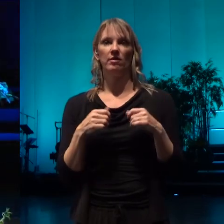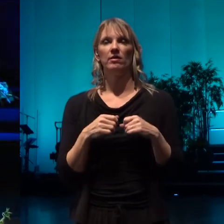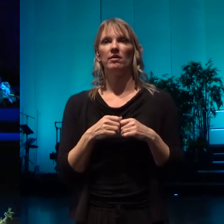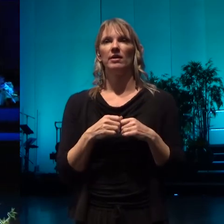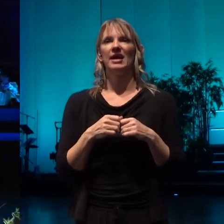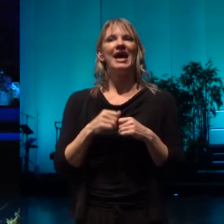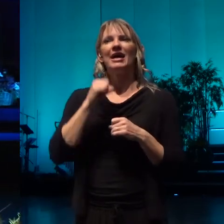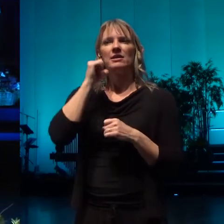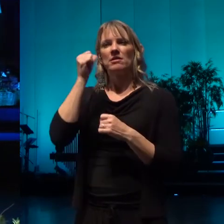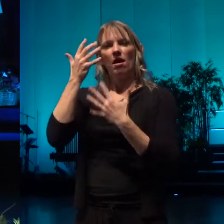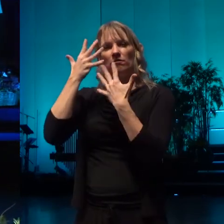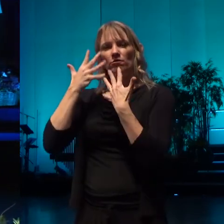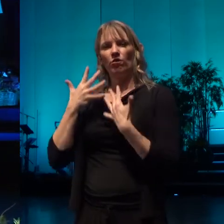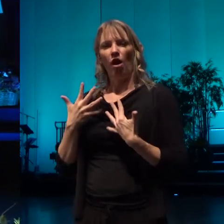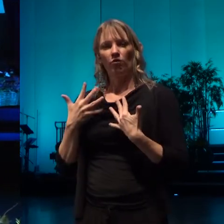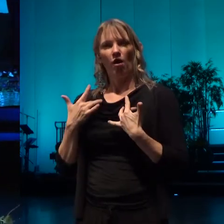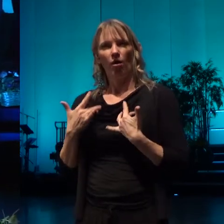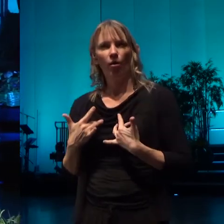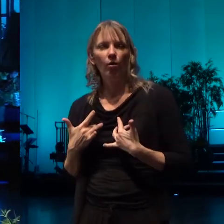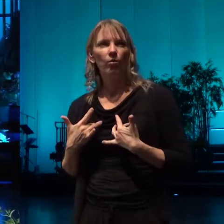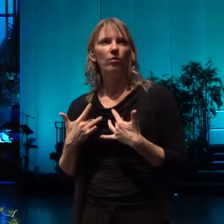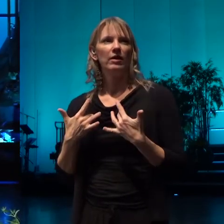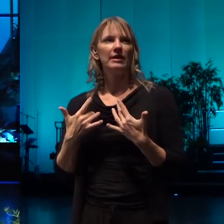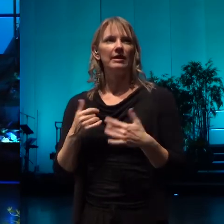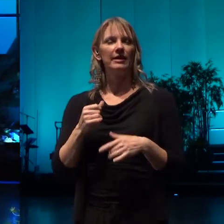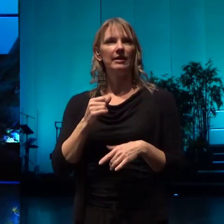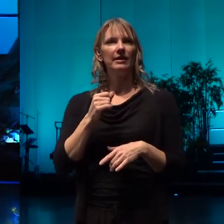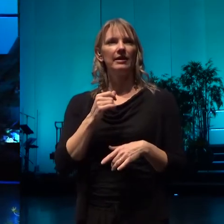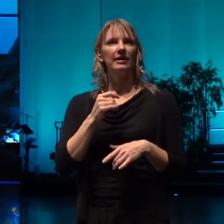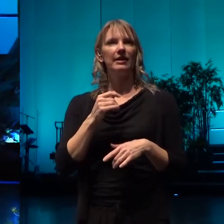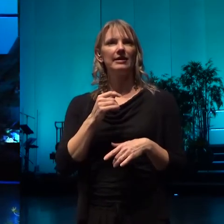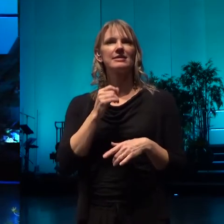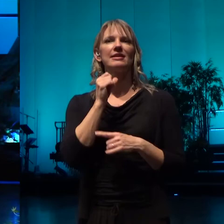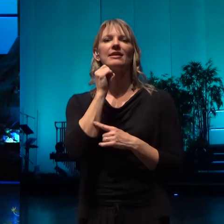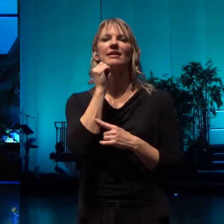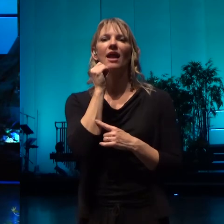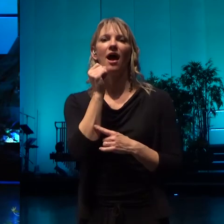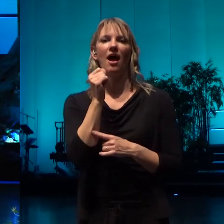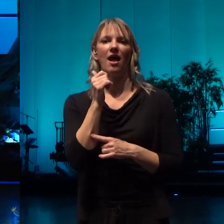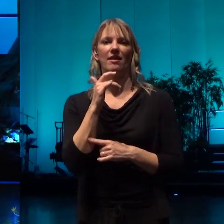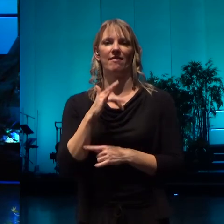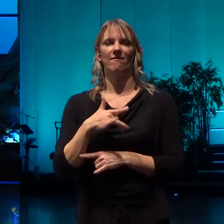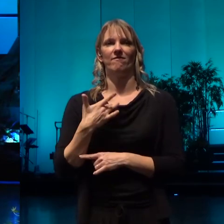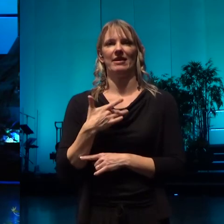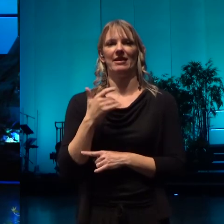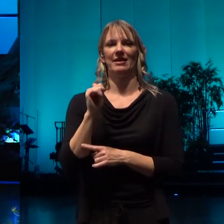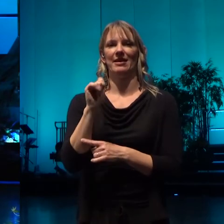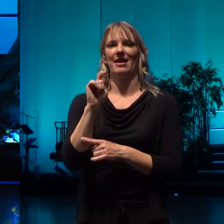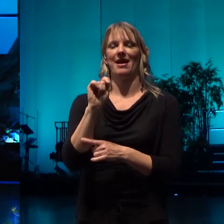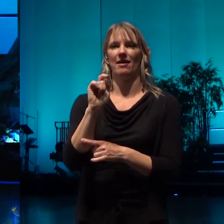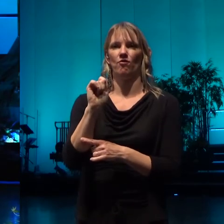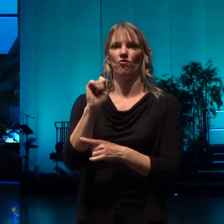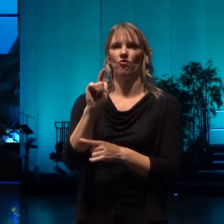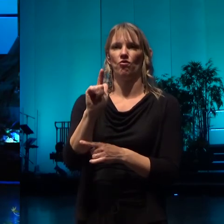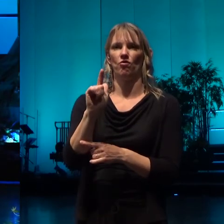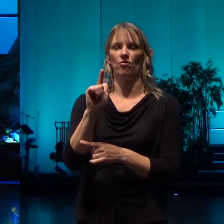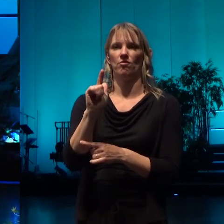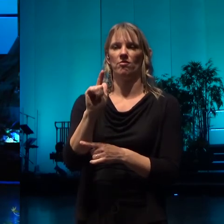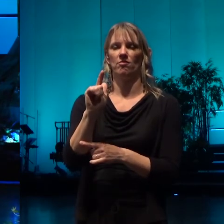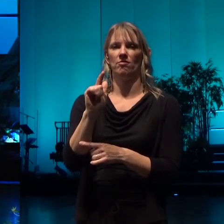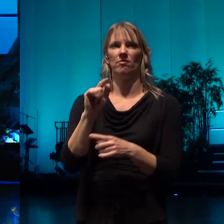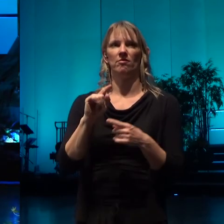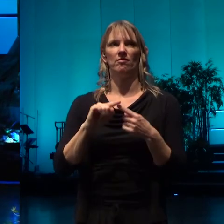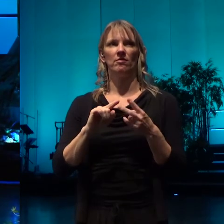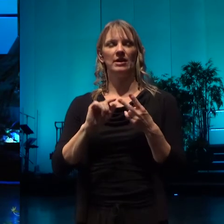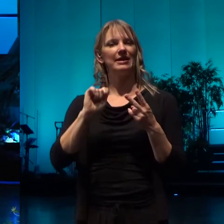It's not sorrow. It's not being able to feel at all. It's apathy.